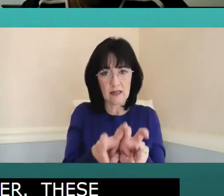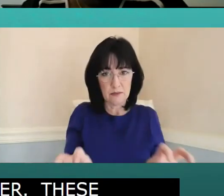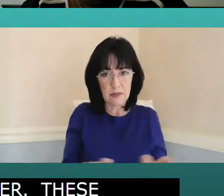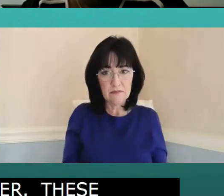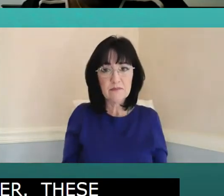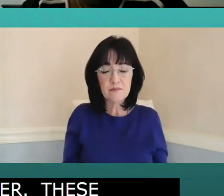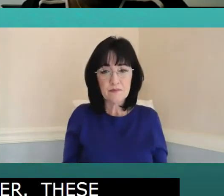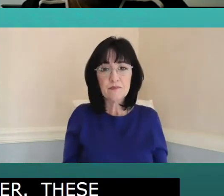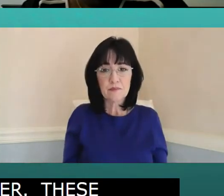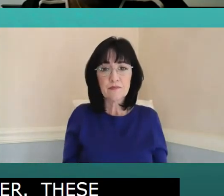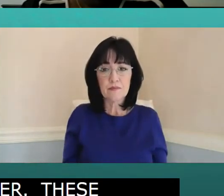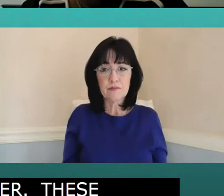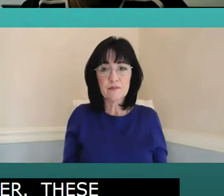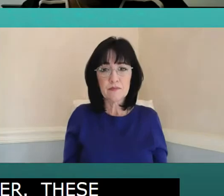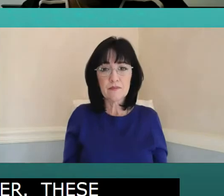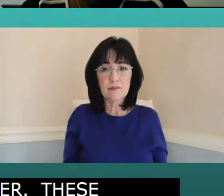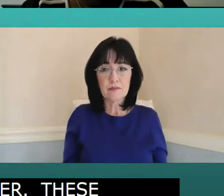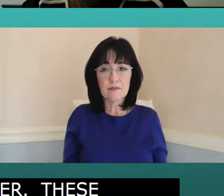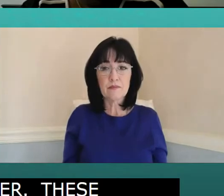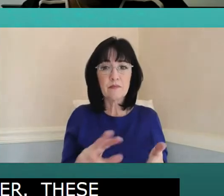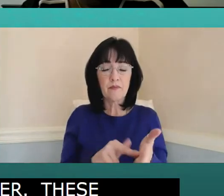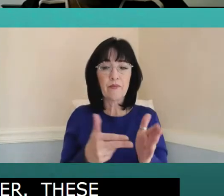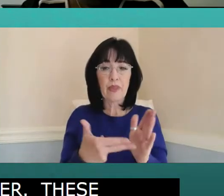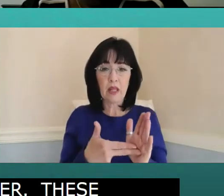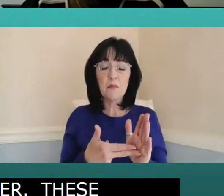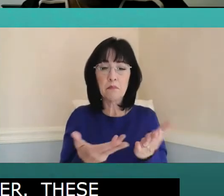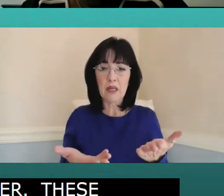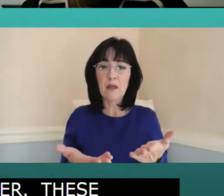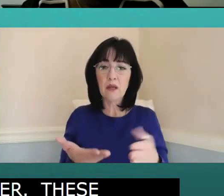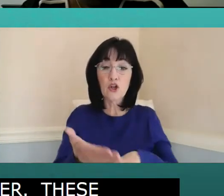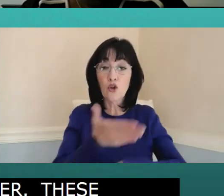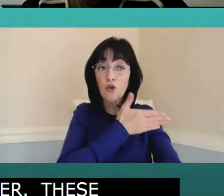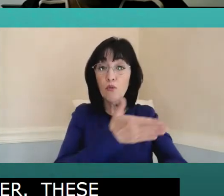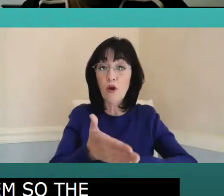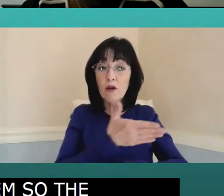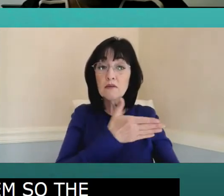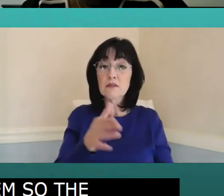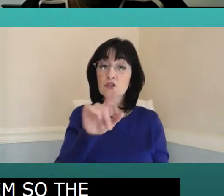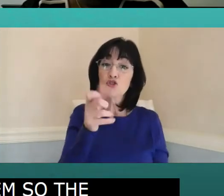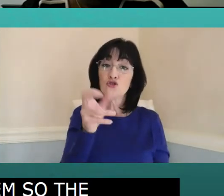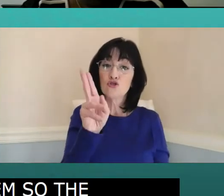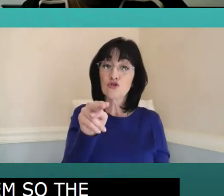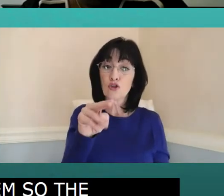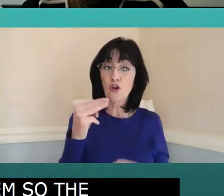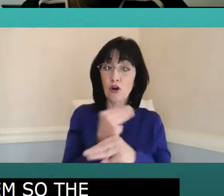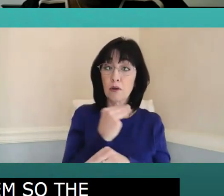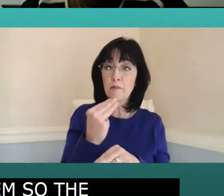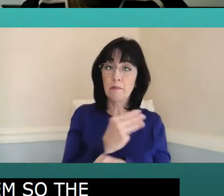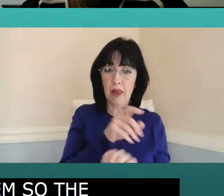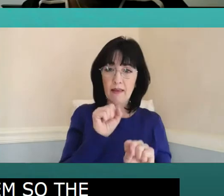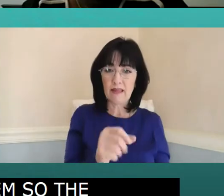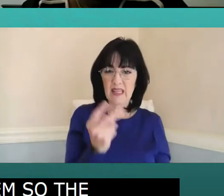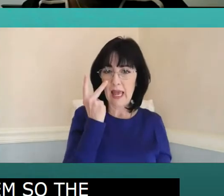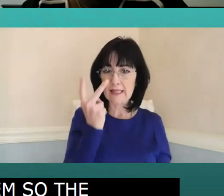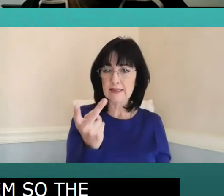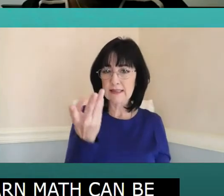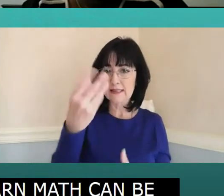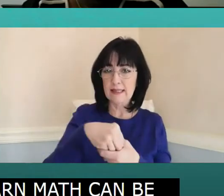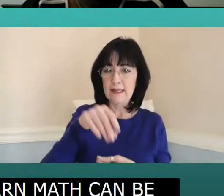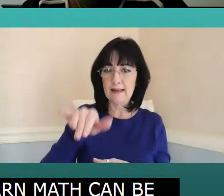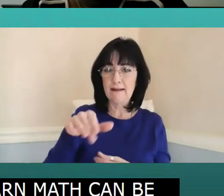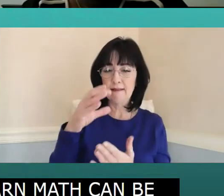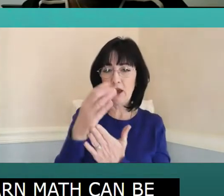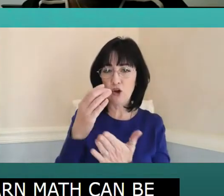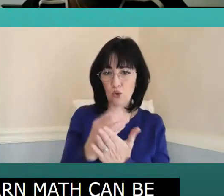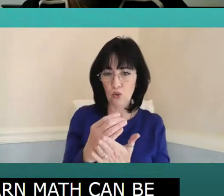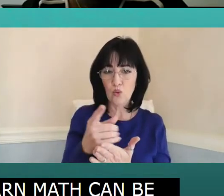that the progress of students, for example, with ZERN Math, can be watched through the course of their interaction